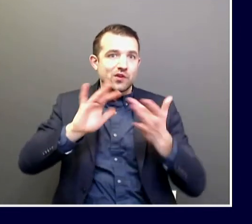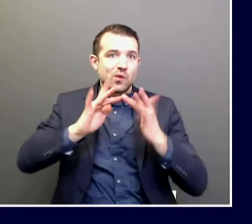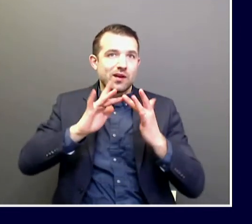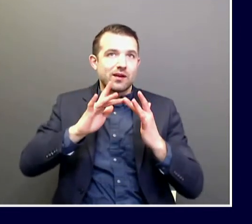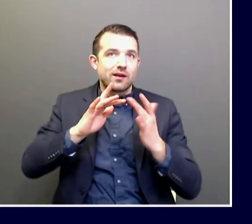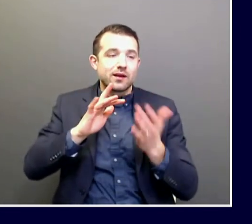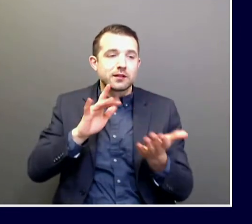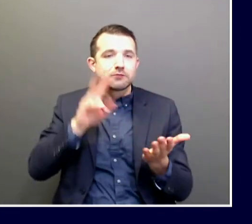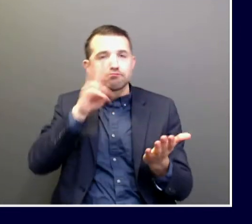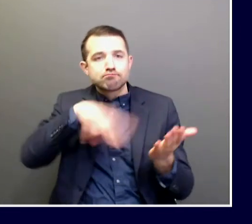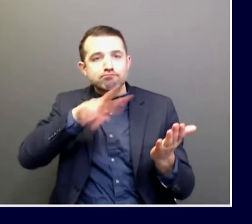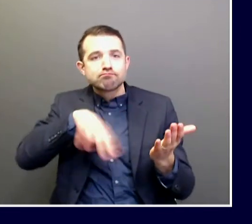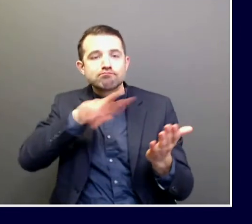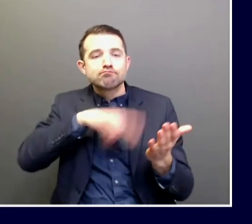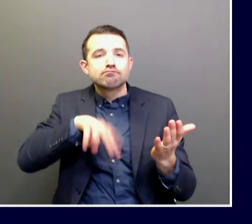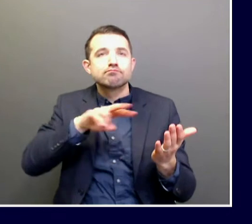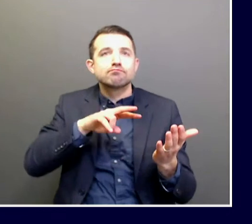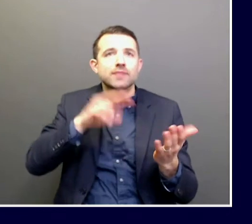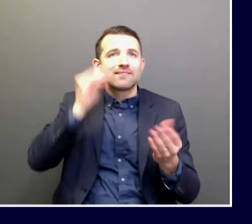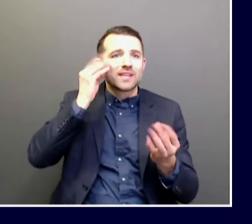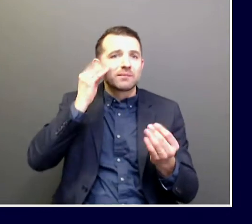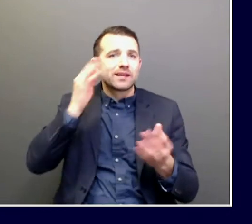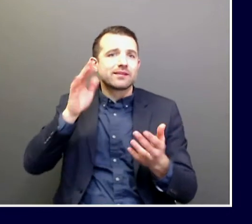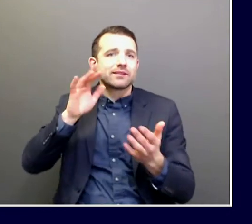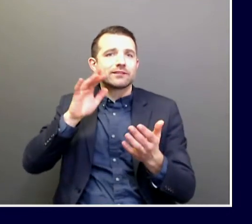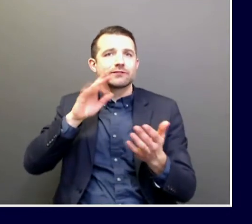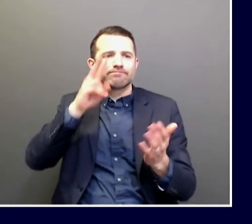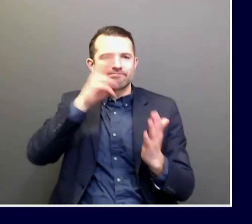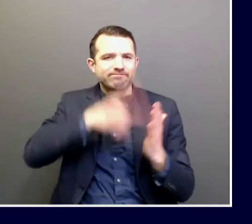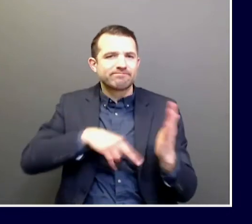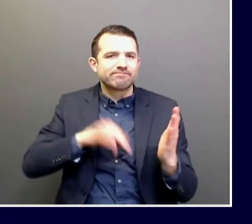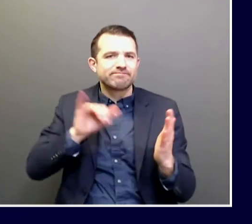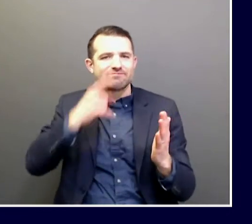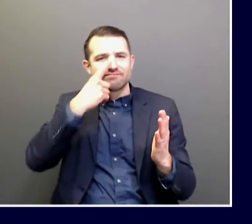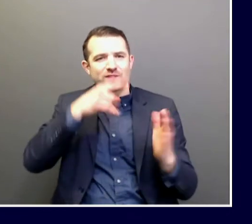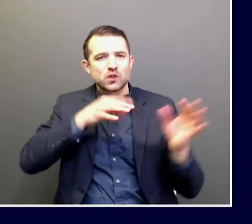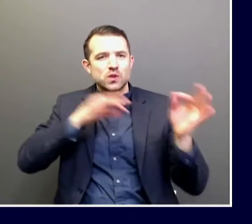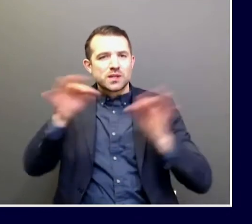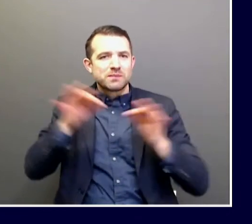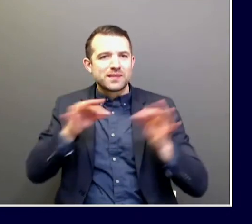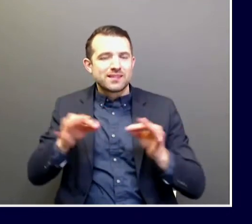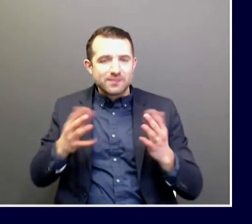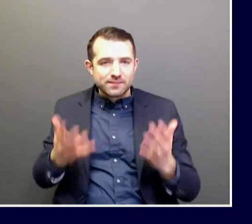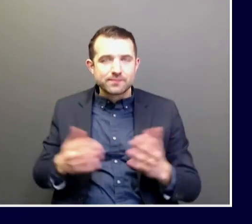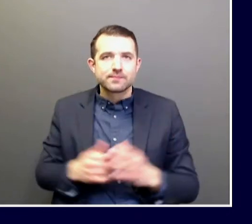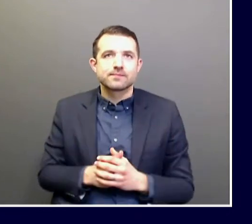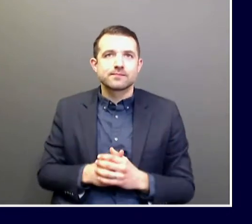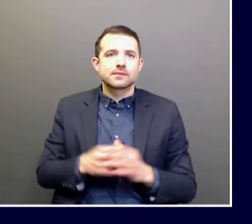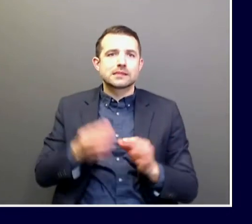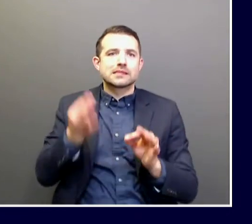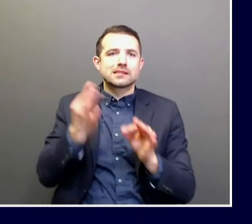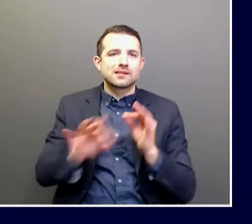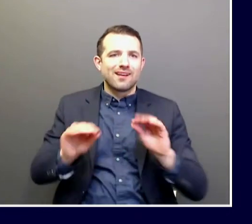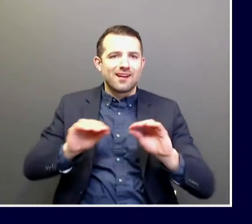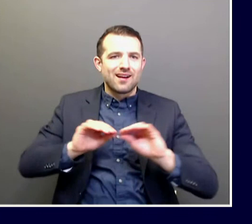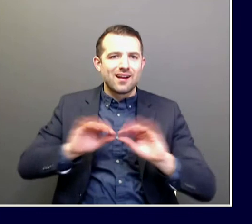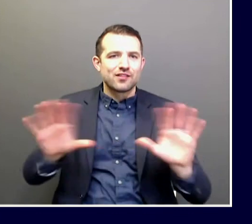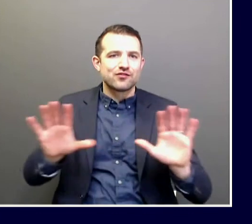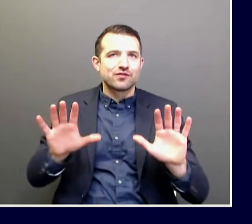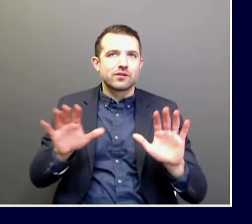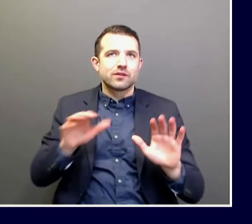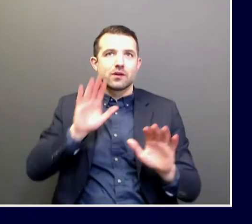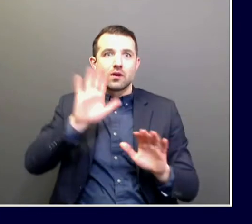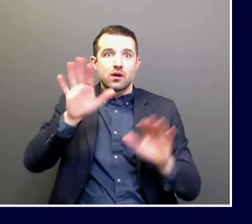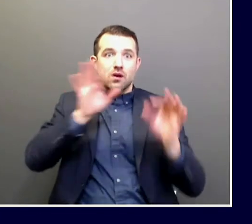you explain to me, a layman, when that data does come out, what I'm looking for and how I understand what I'm seeing